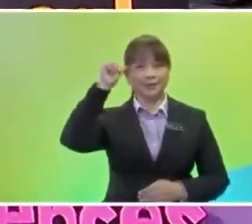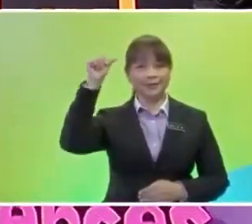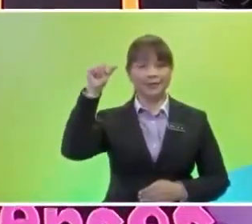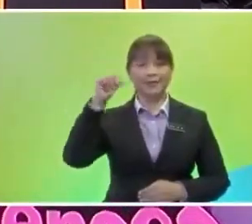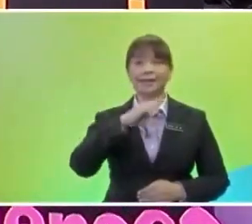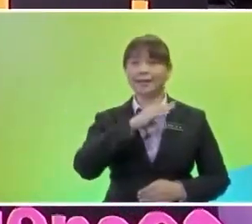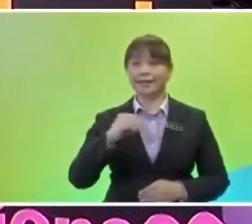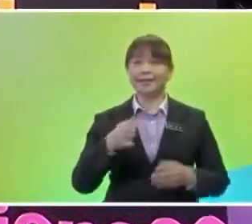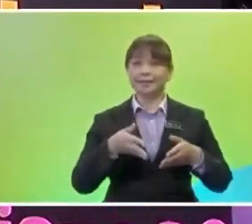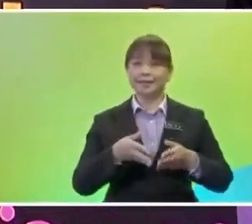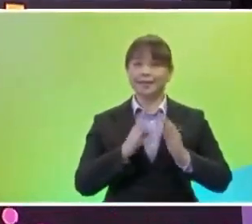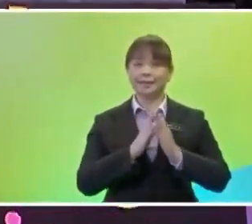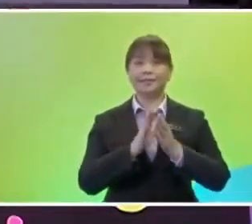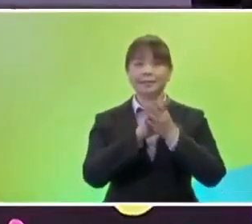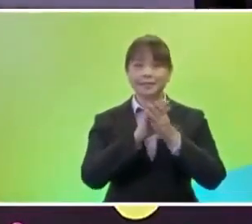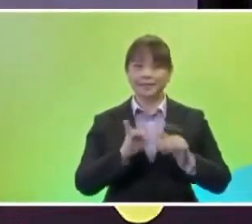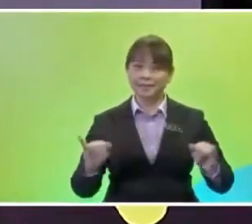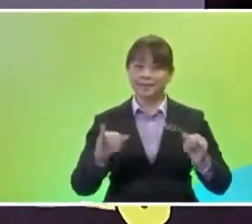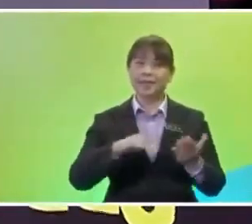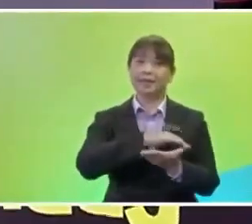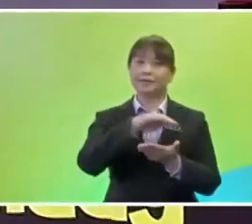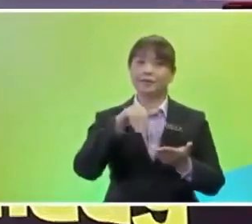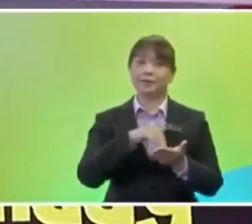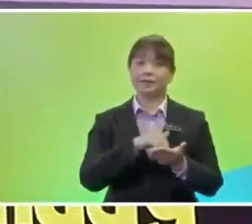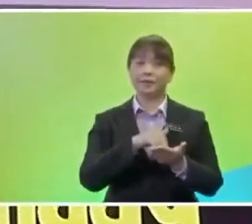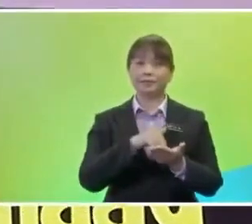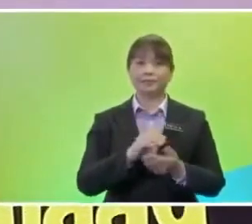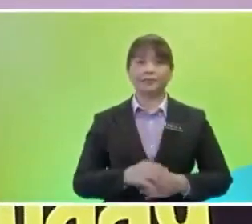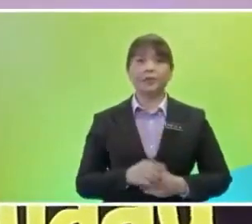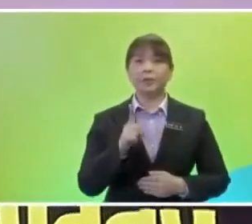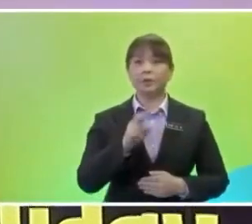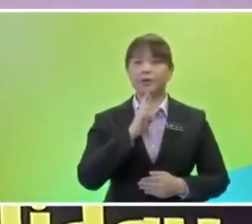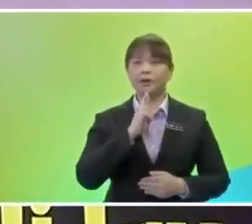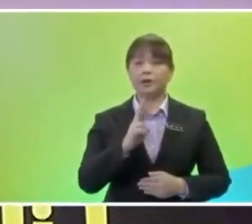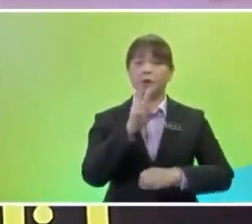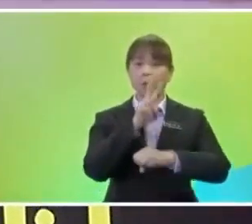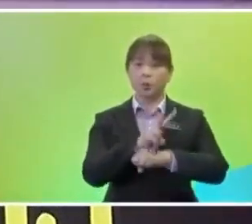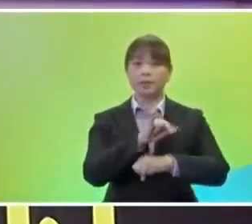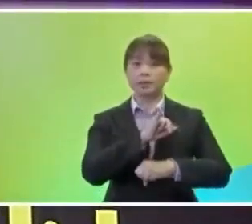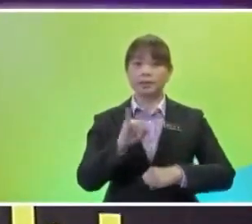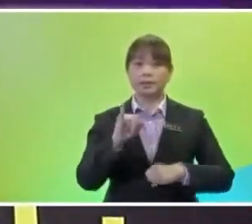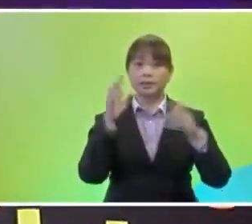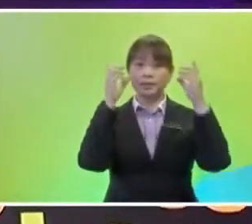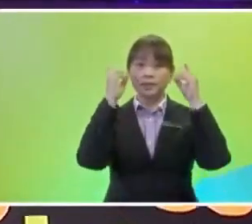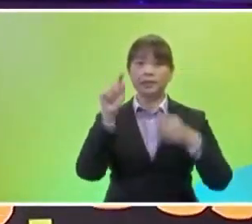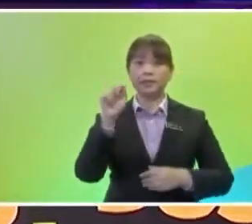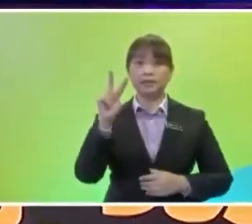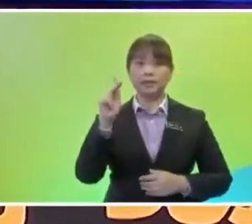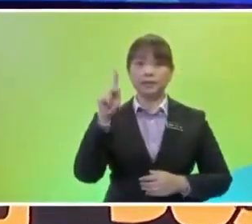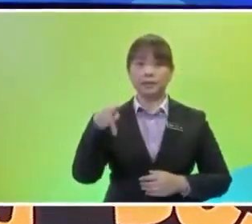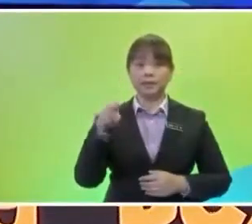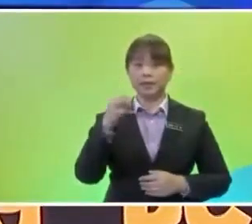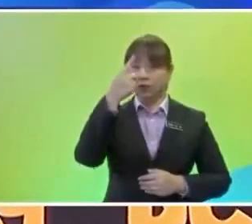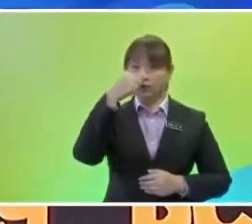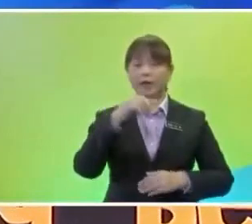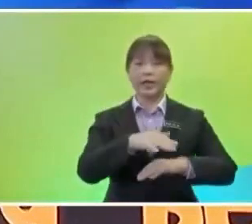Assalamualaikum and salam sejahtera everyone. You're watching Didik TV KPM and today we are learning tahap 2 for Bahasa